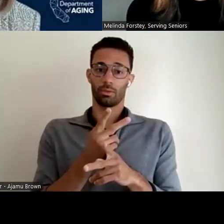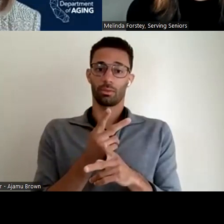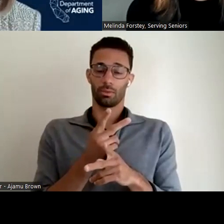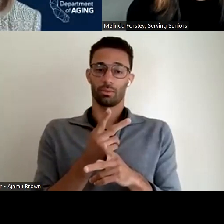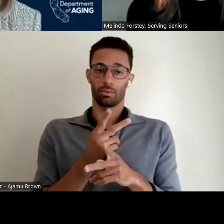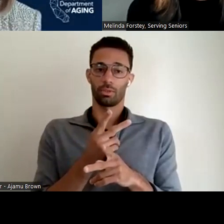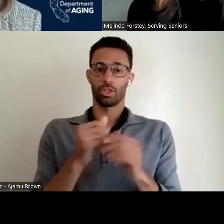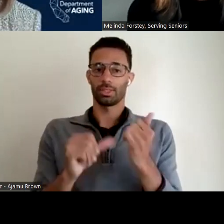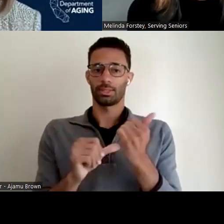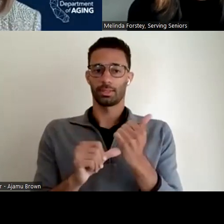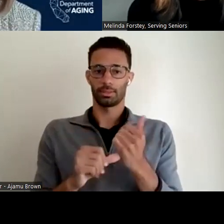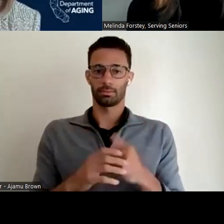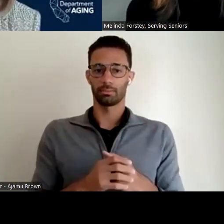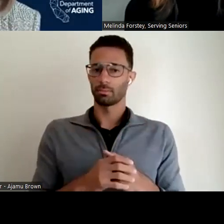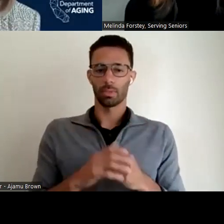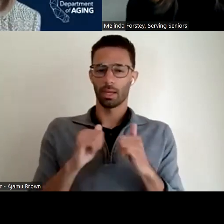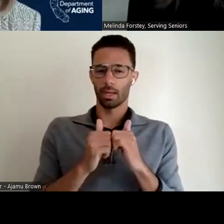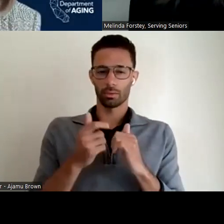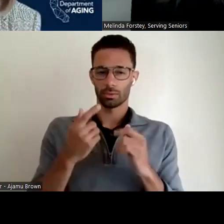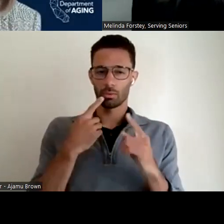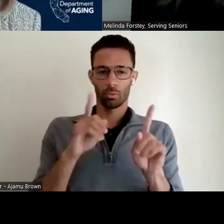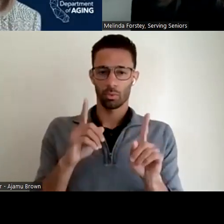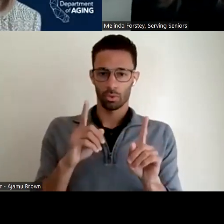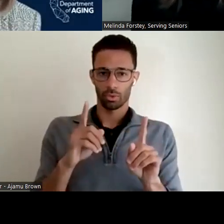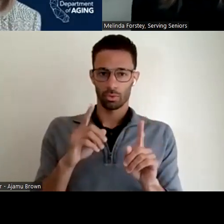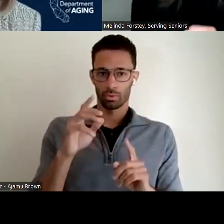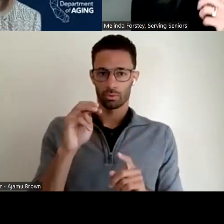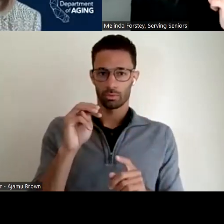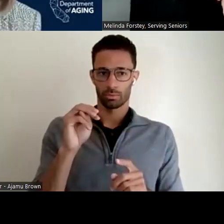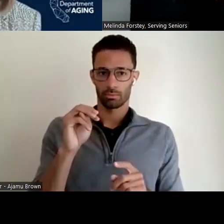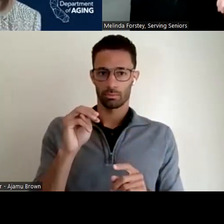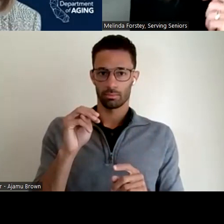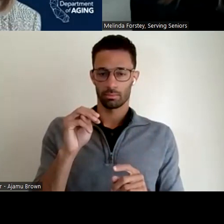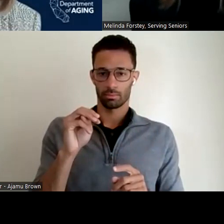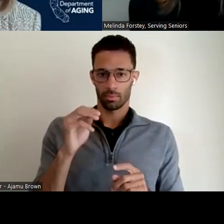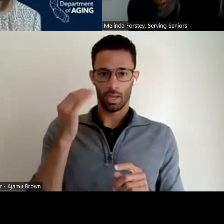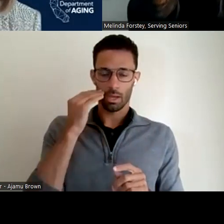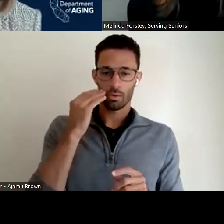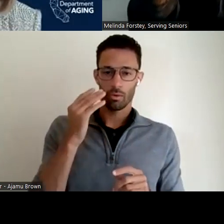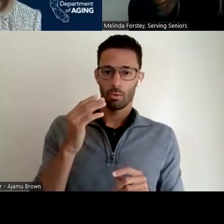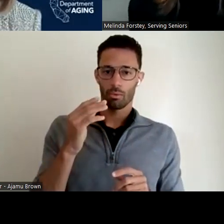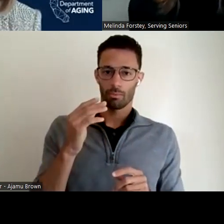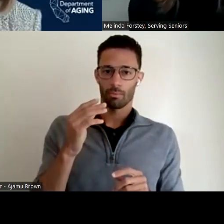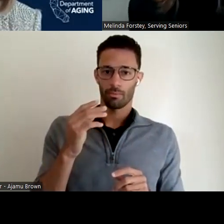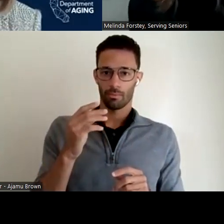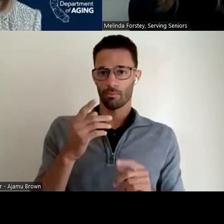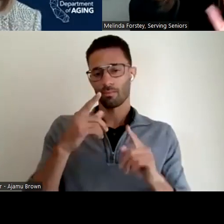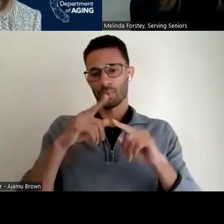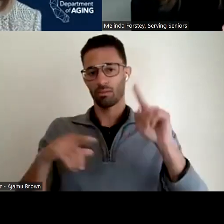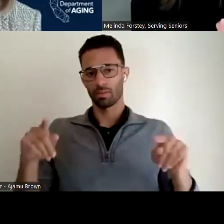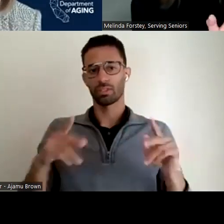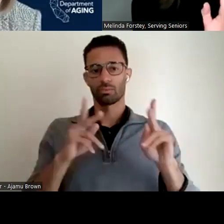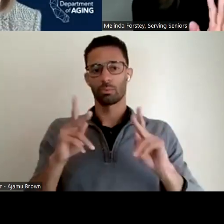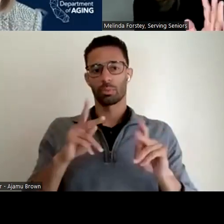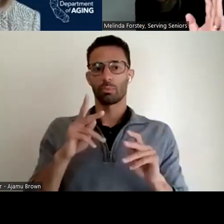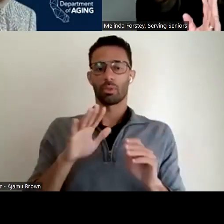care assistance. How does that work in the shelter? Because I know that's a barrier for many folks across the state. I'm